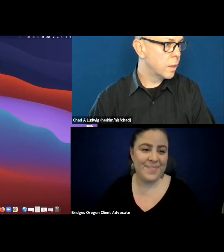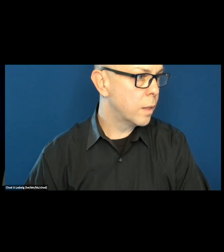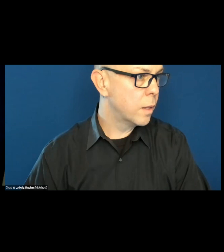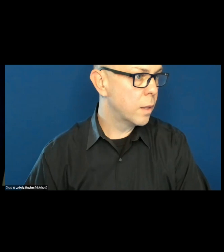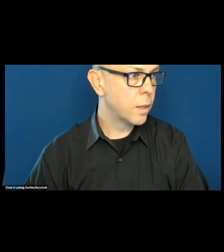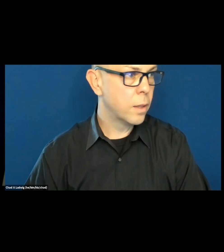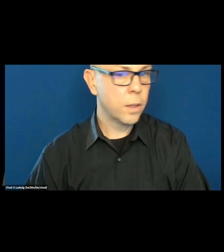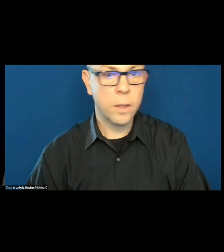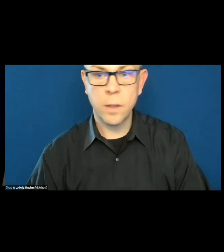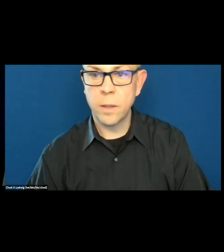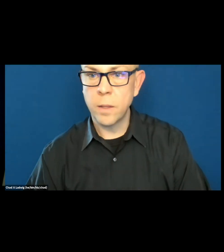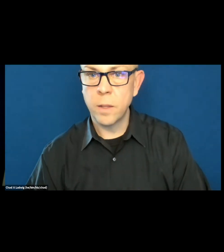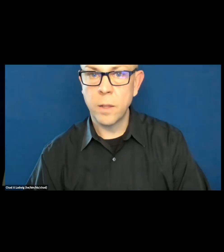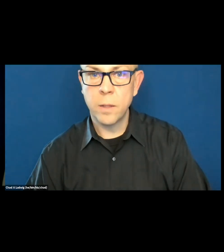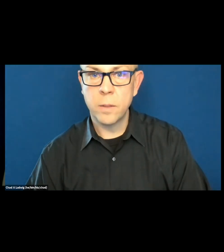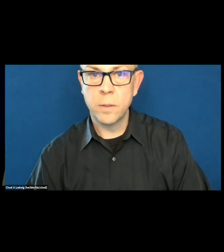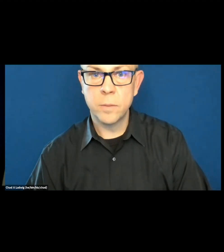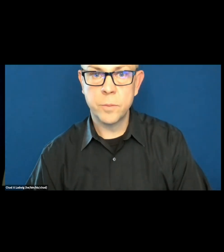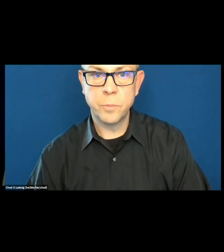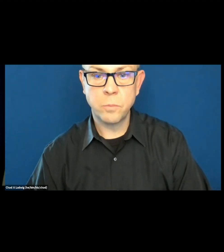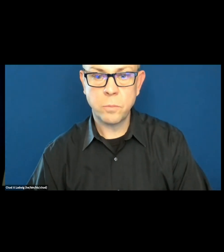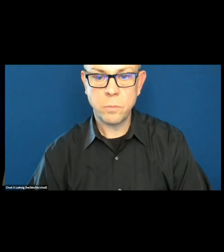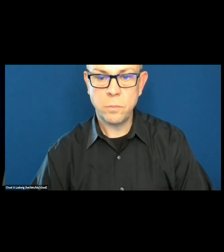Thank you, everyone.